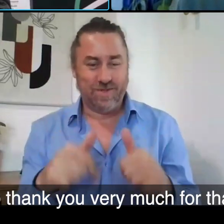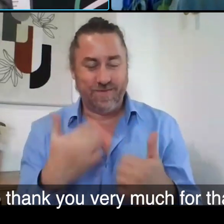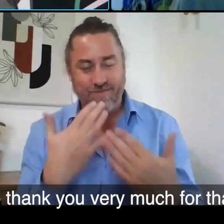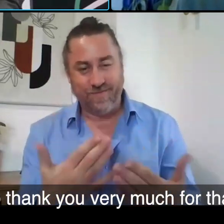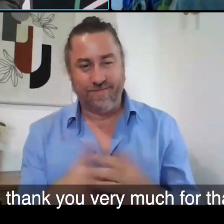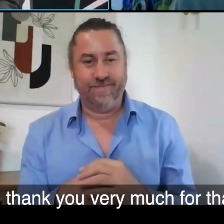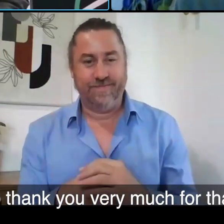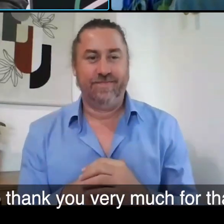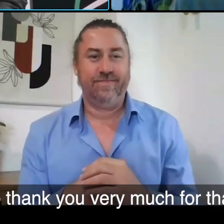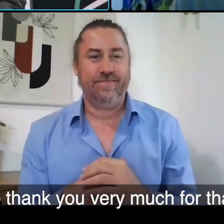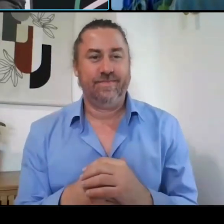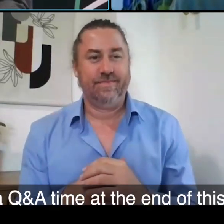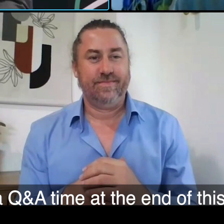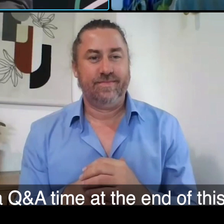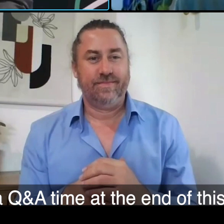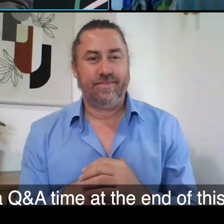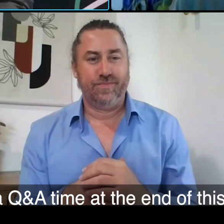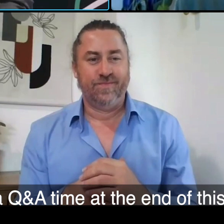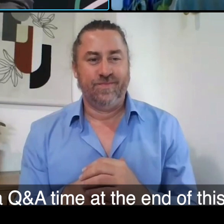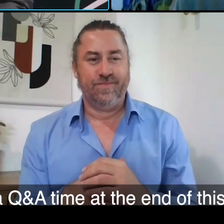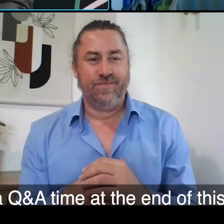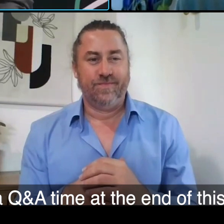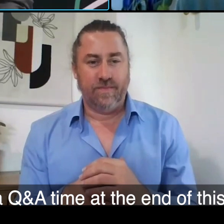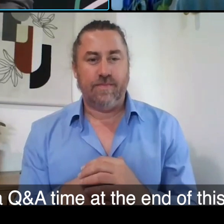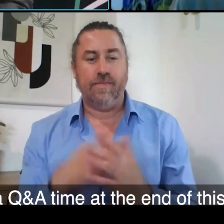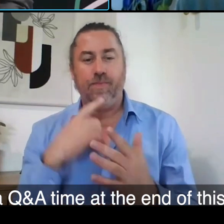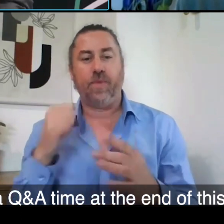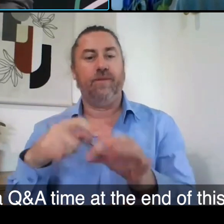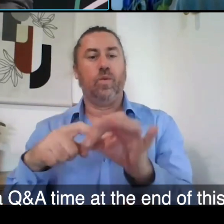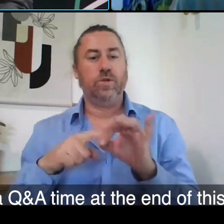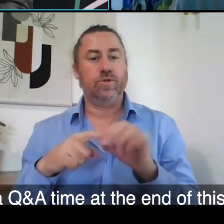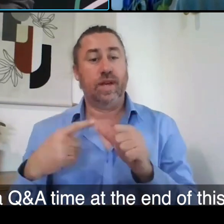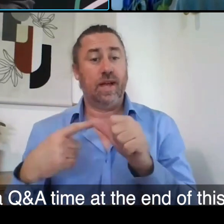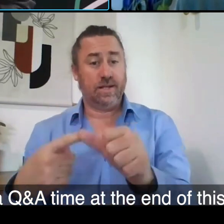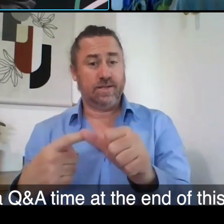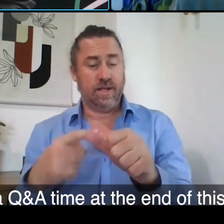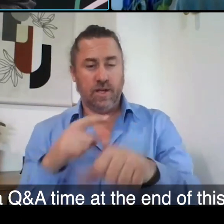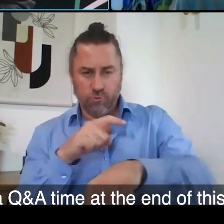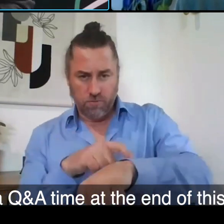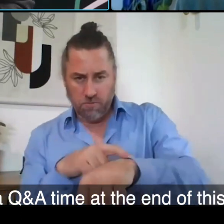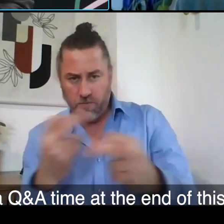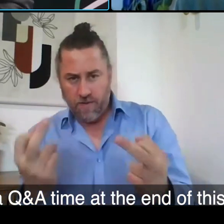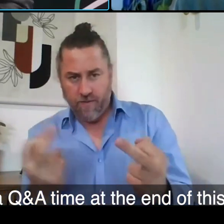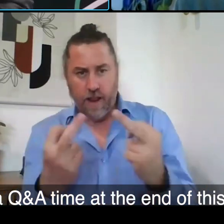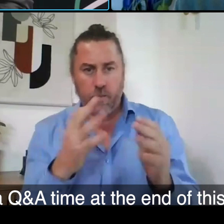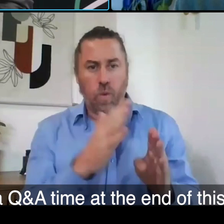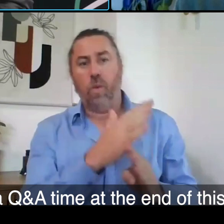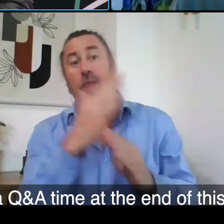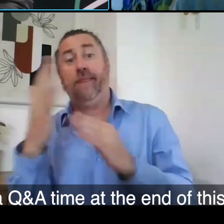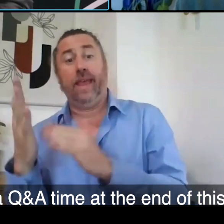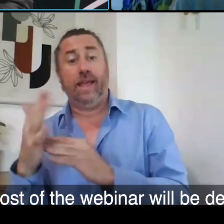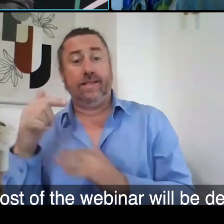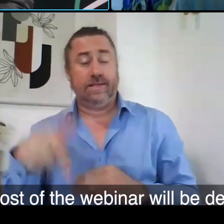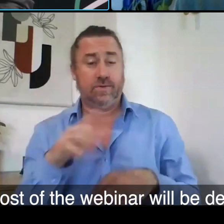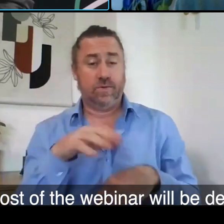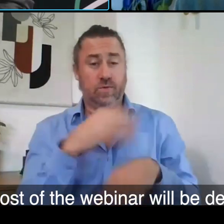much for that. There is a Q&A time at the end of this